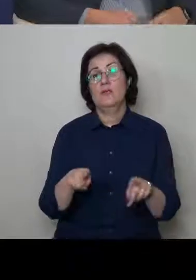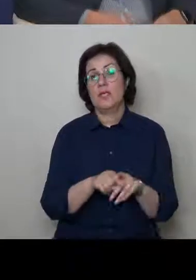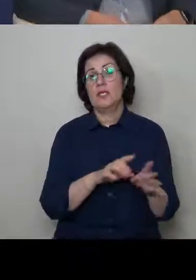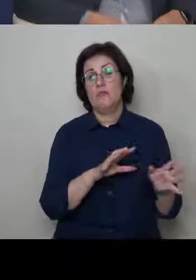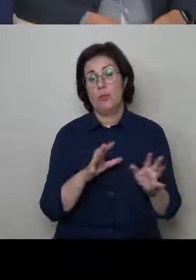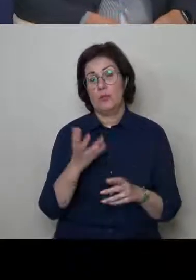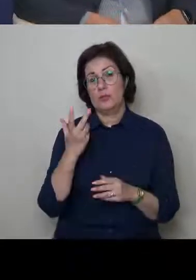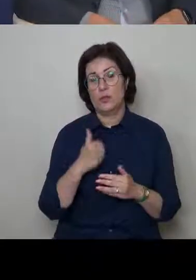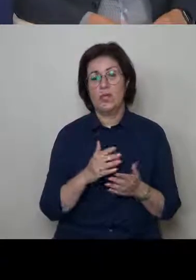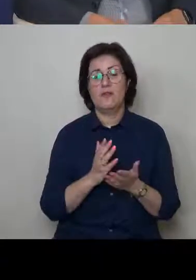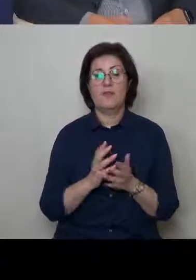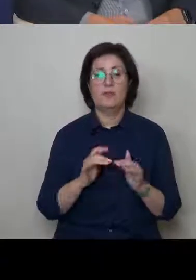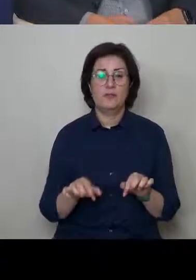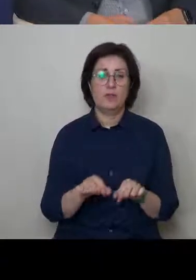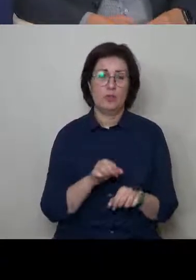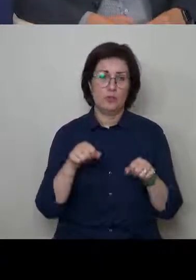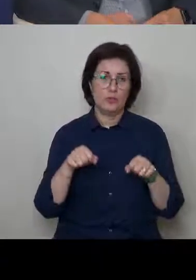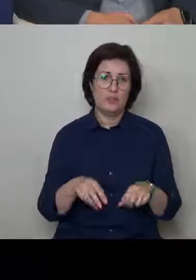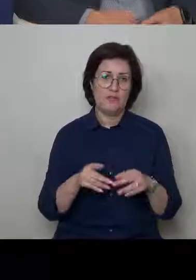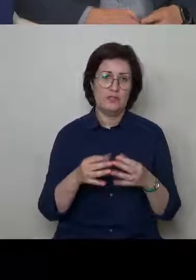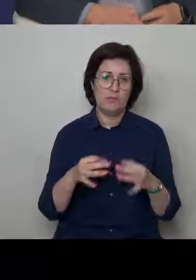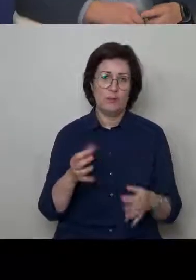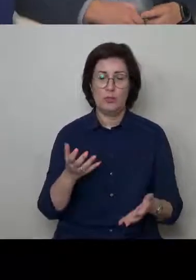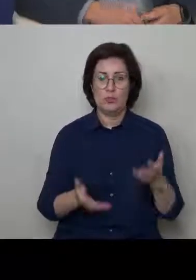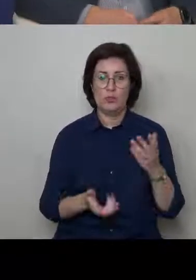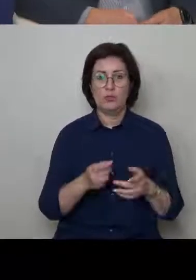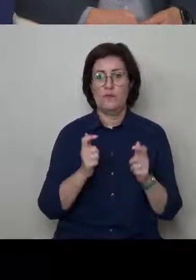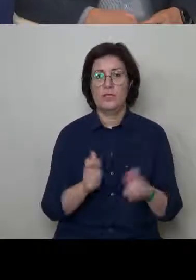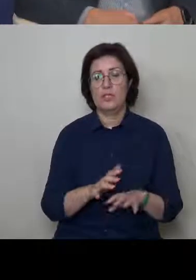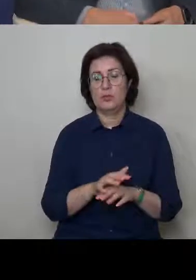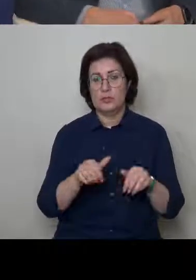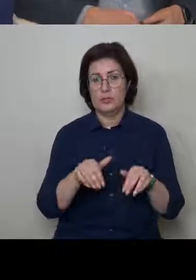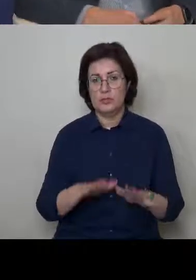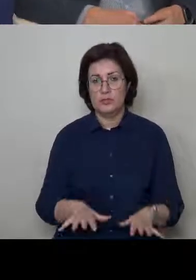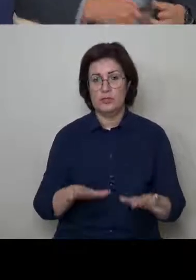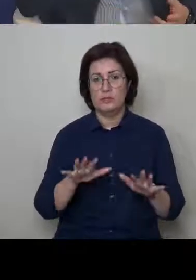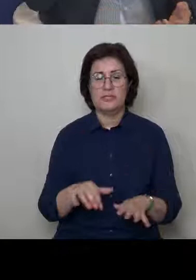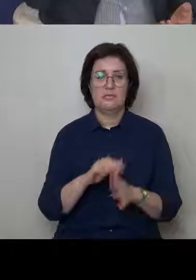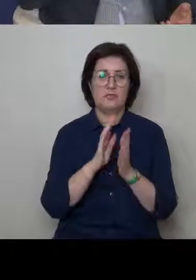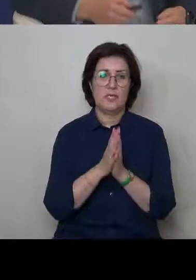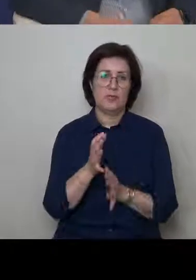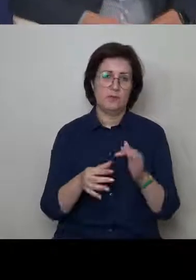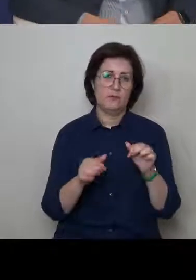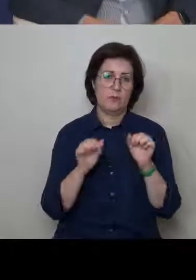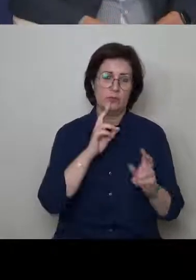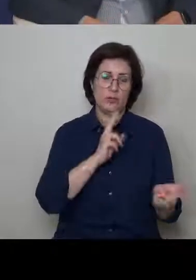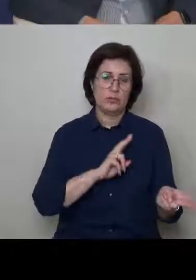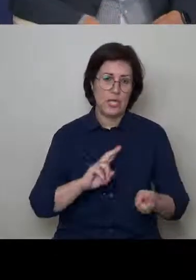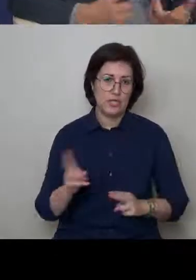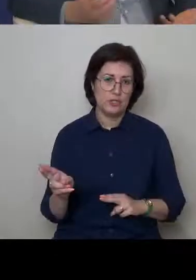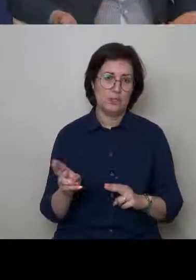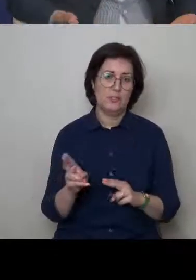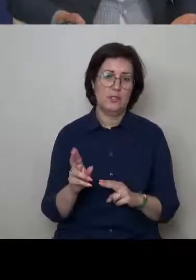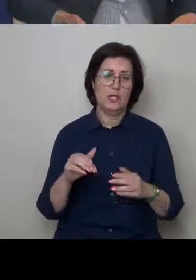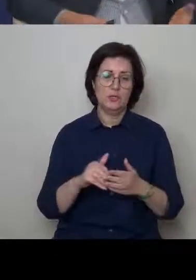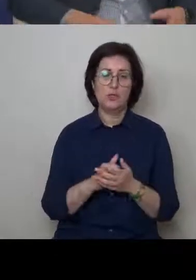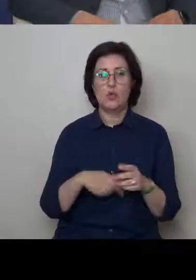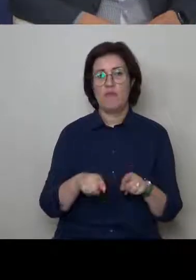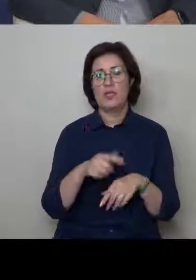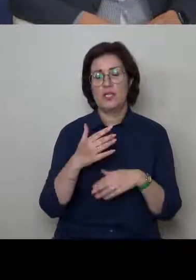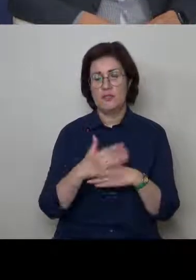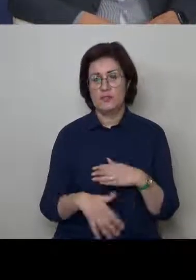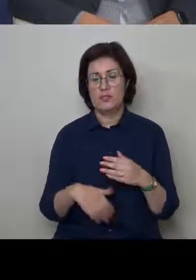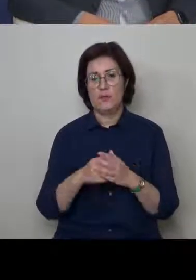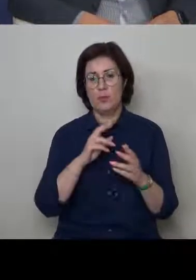the administrative territorial court. And for example, when we see one's rights and freedoms violated, if you disagree with the decision